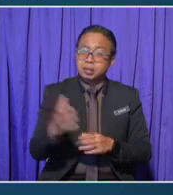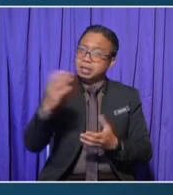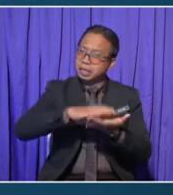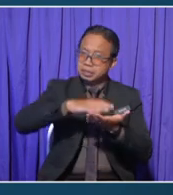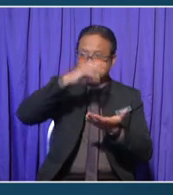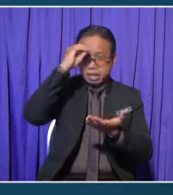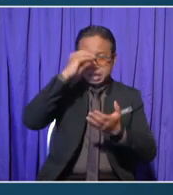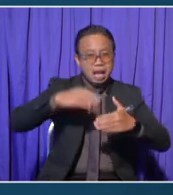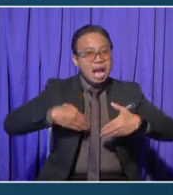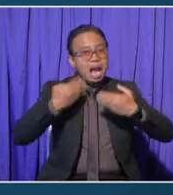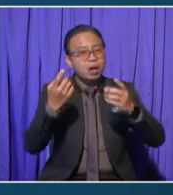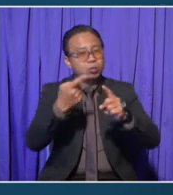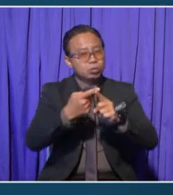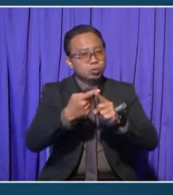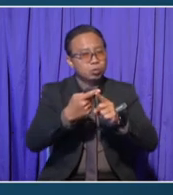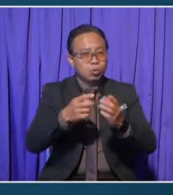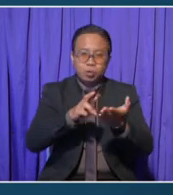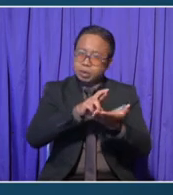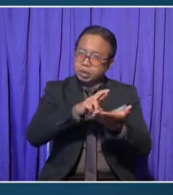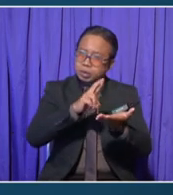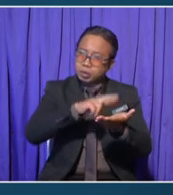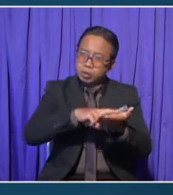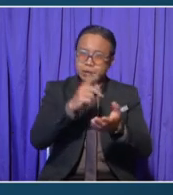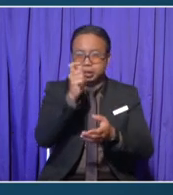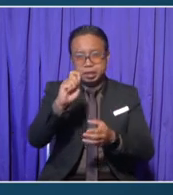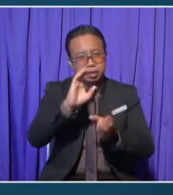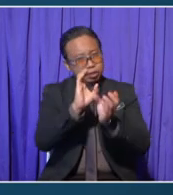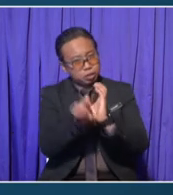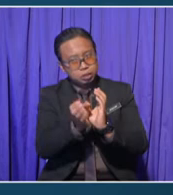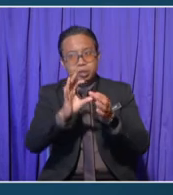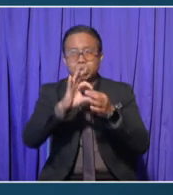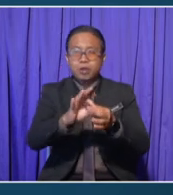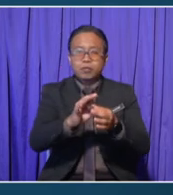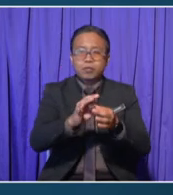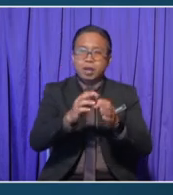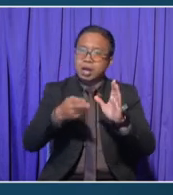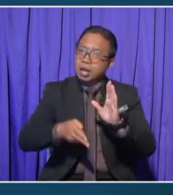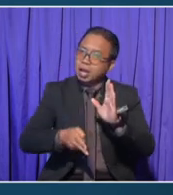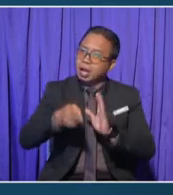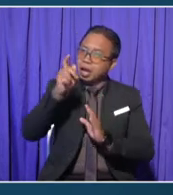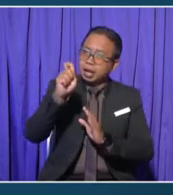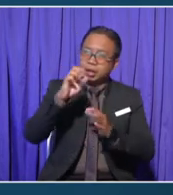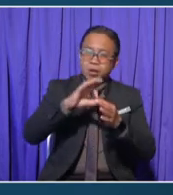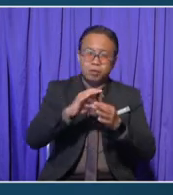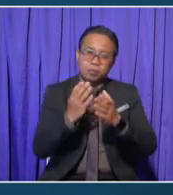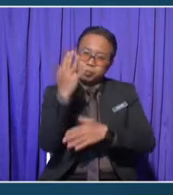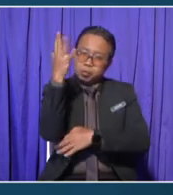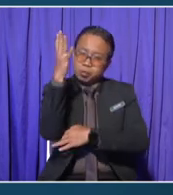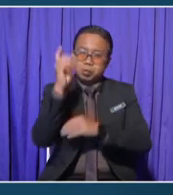Let's learn how to record the changes of height of a growing plant.